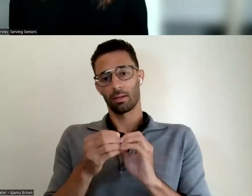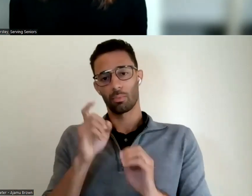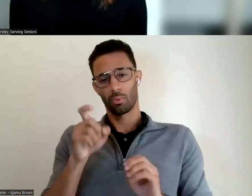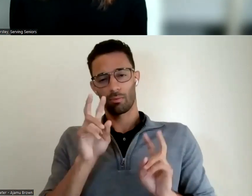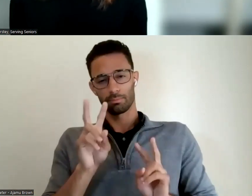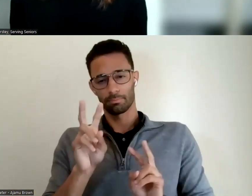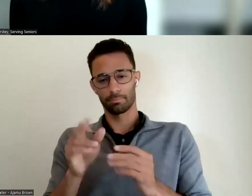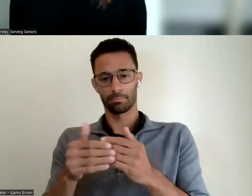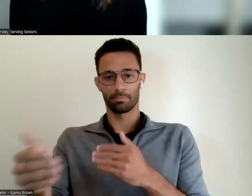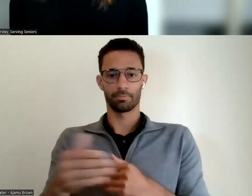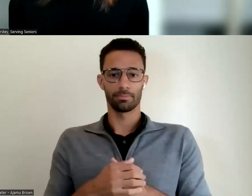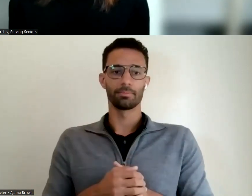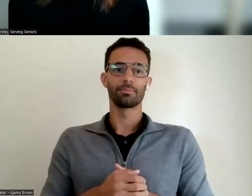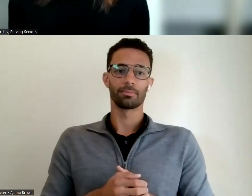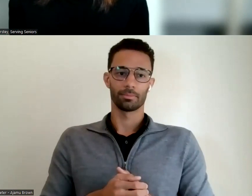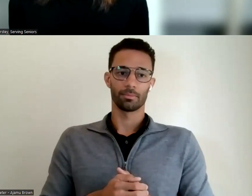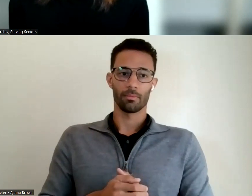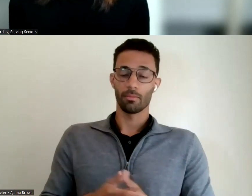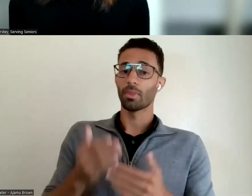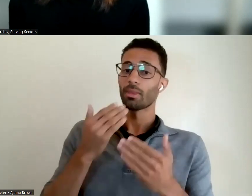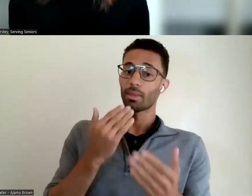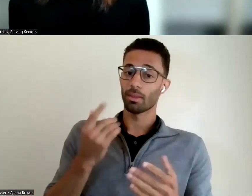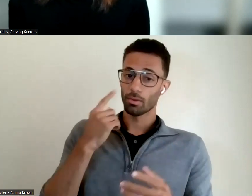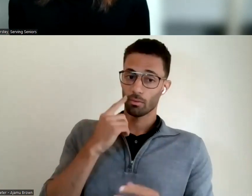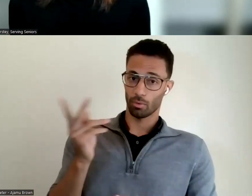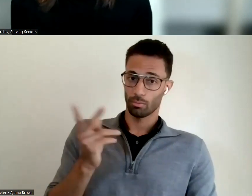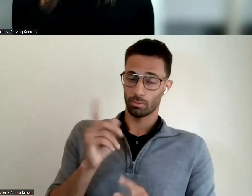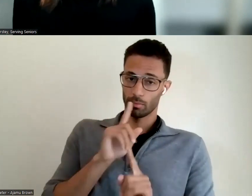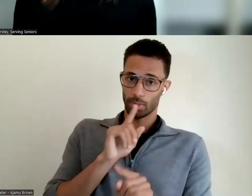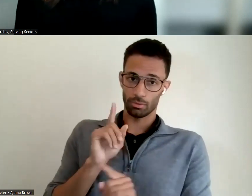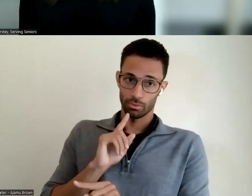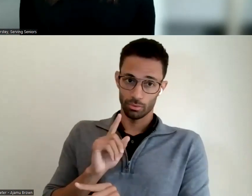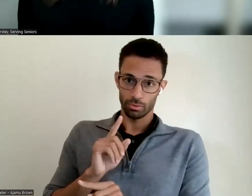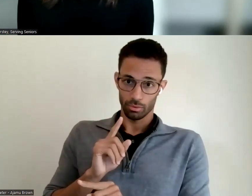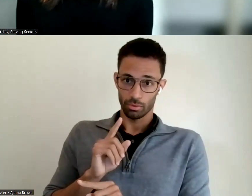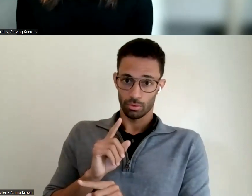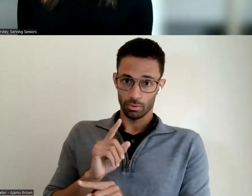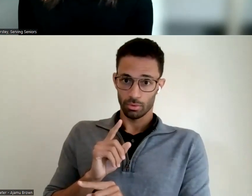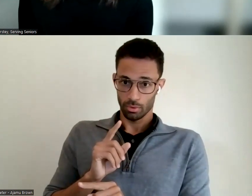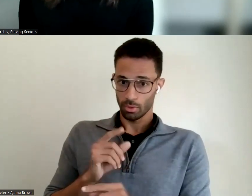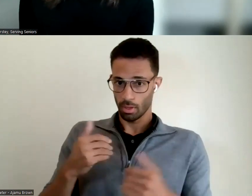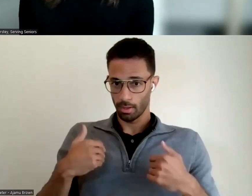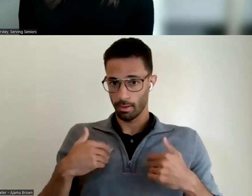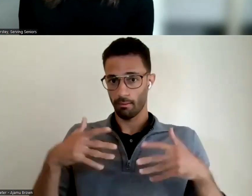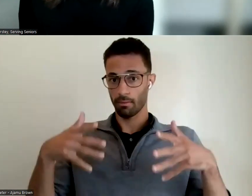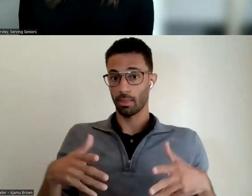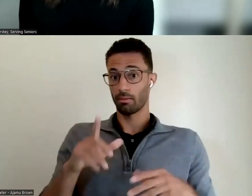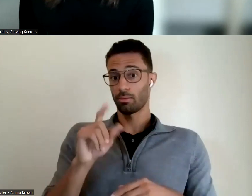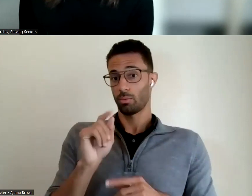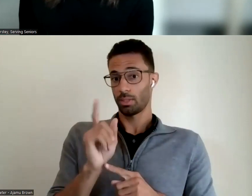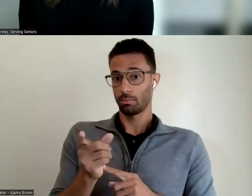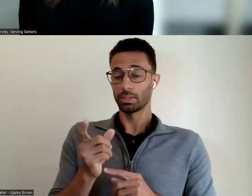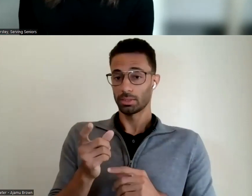Thank you both for your responses to that. And I see we have a number of questions, which is great because we have about a little over 20 minutes for this